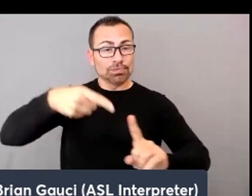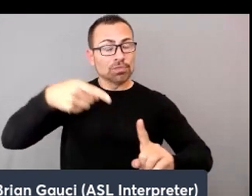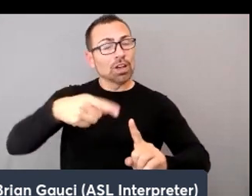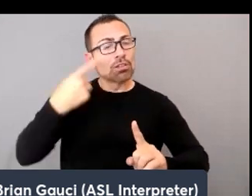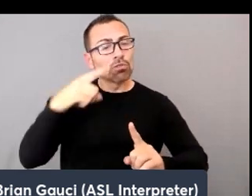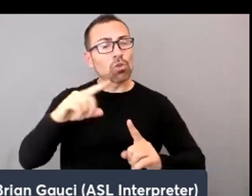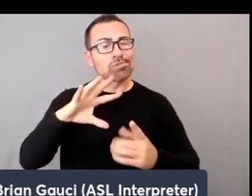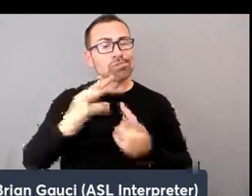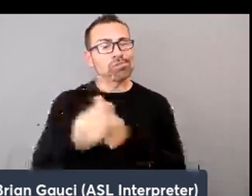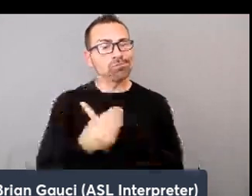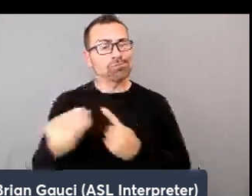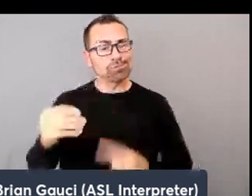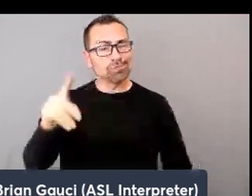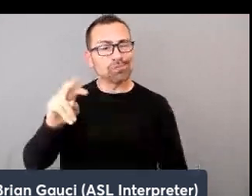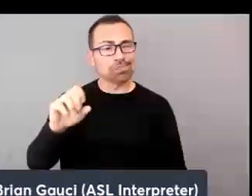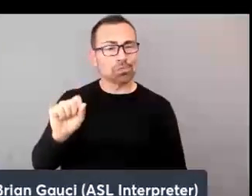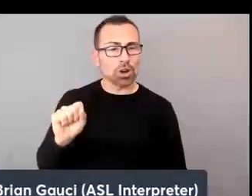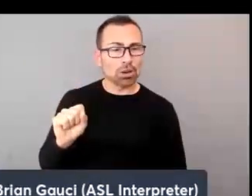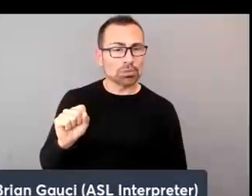is it